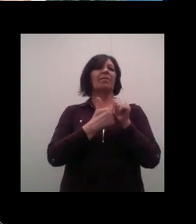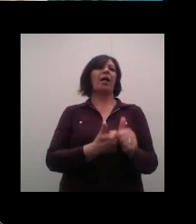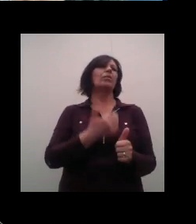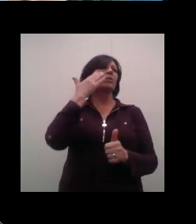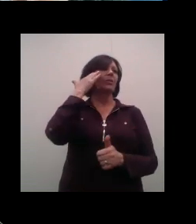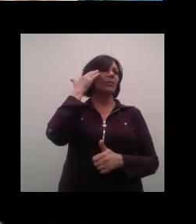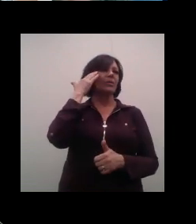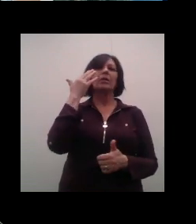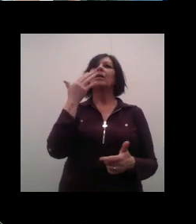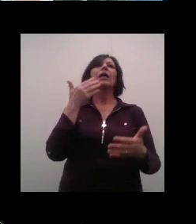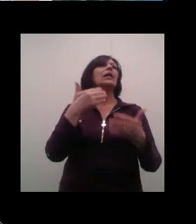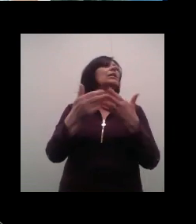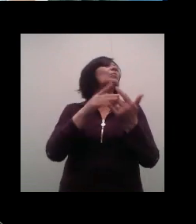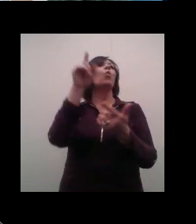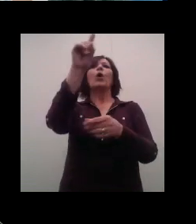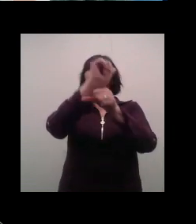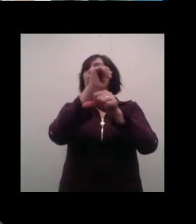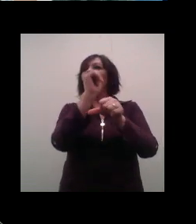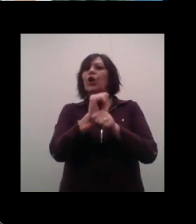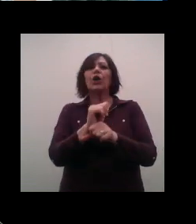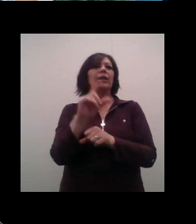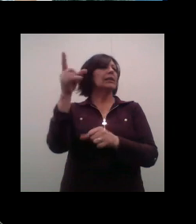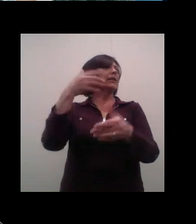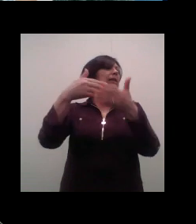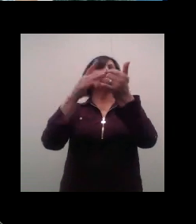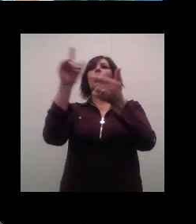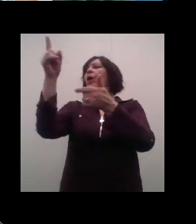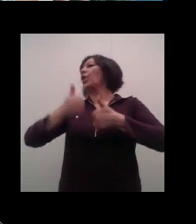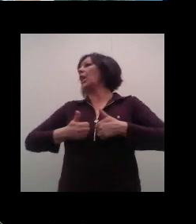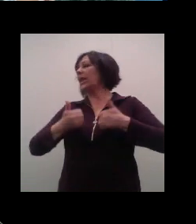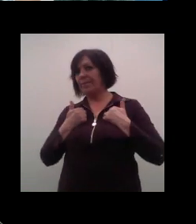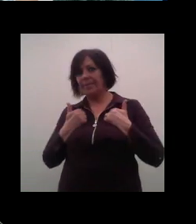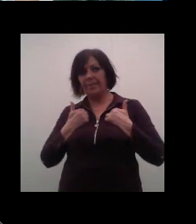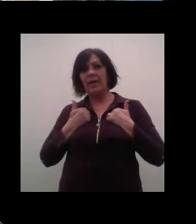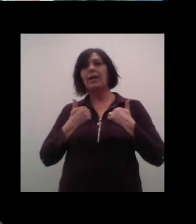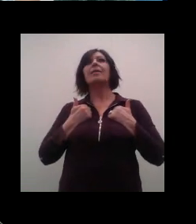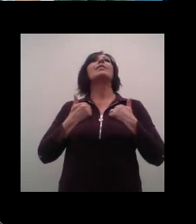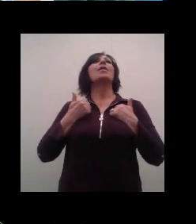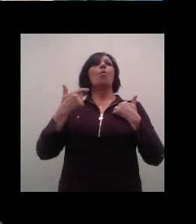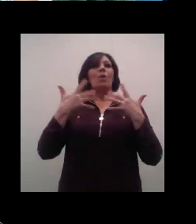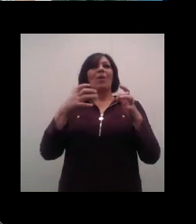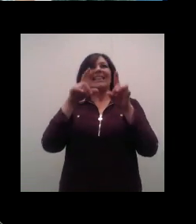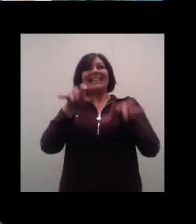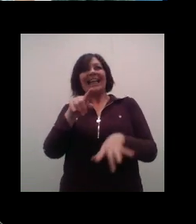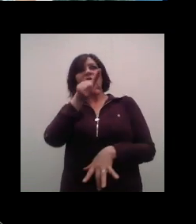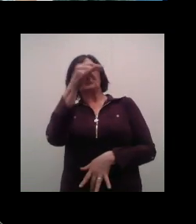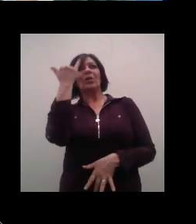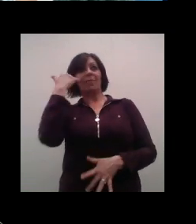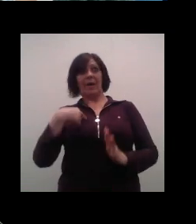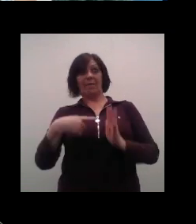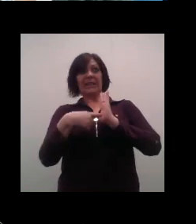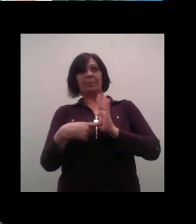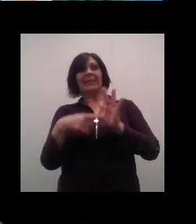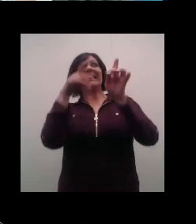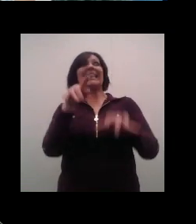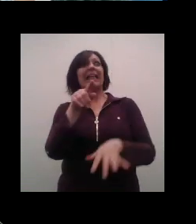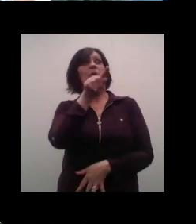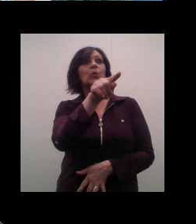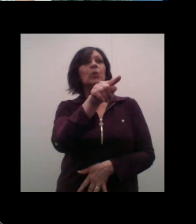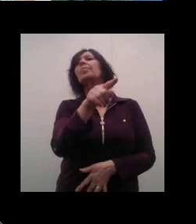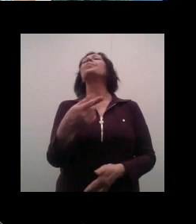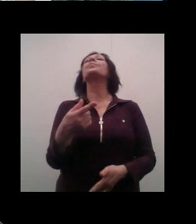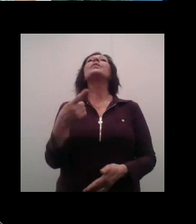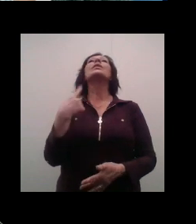COVID-19, regardless of where you work or where you live in Erie County. We really want to test you. The sample collection is